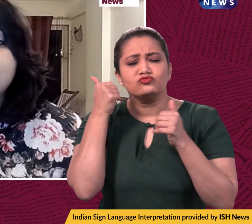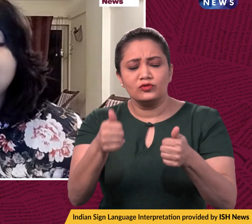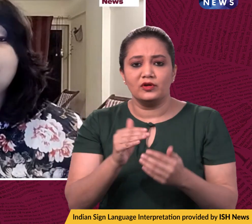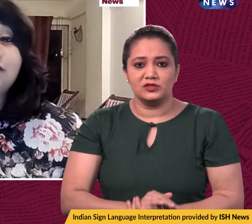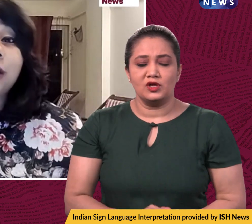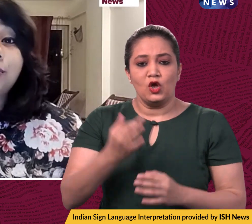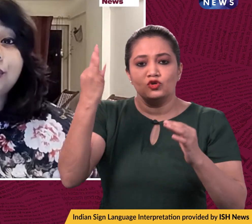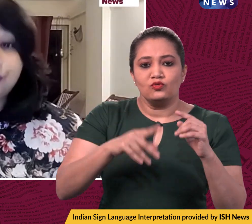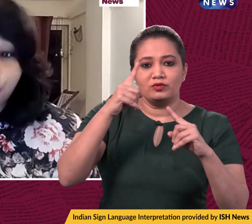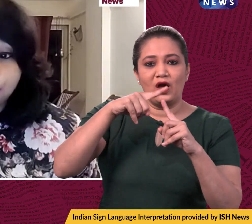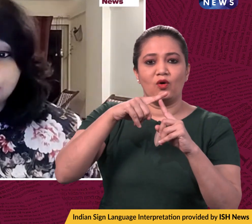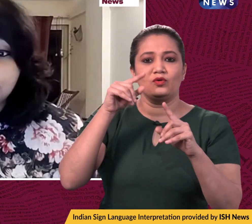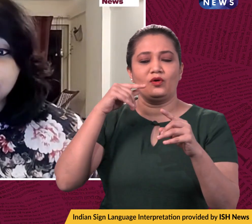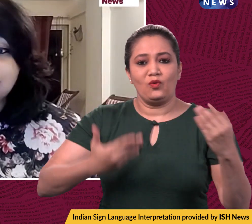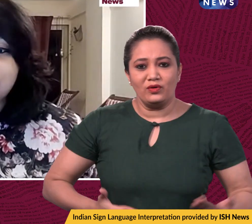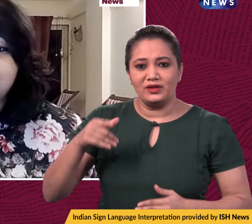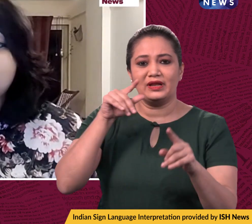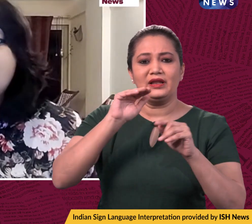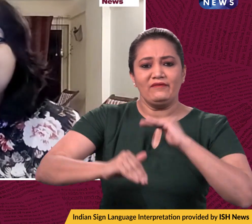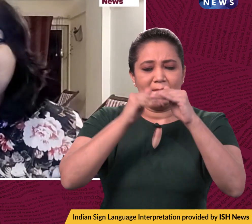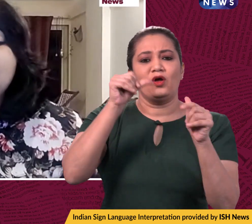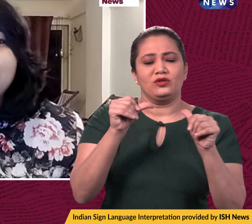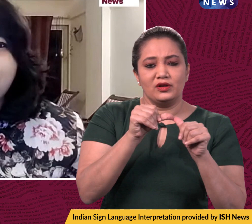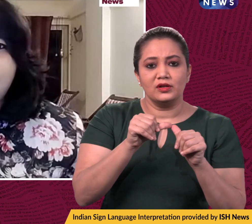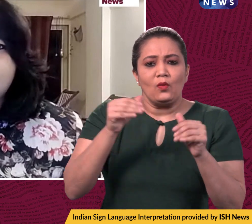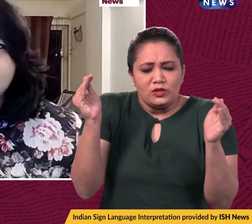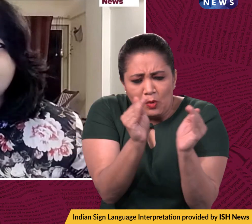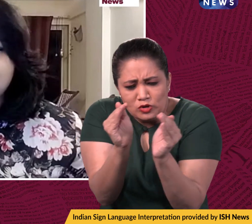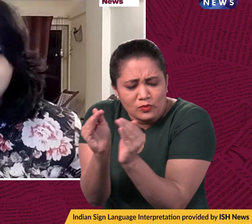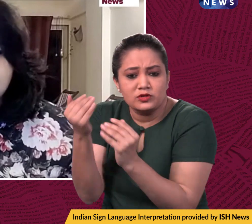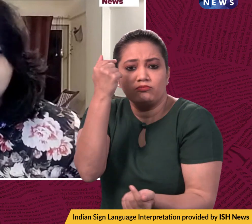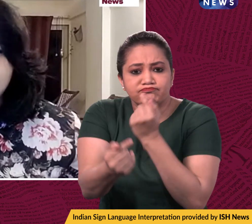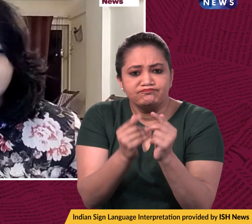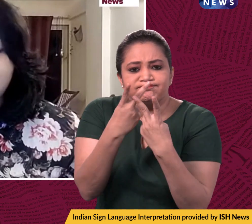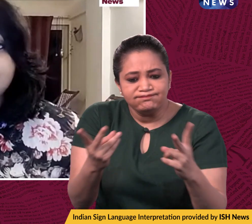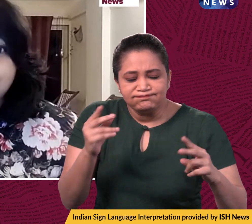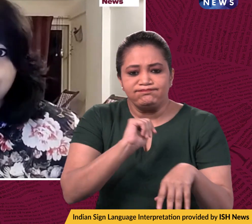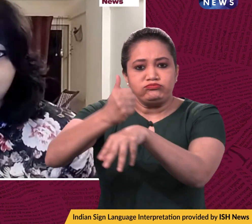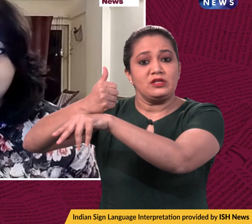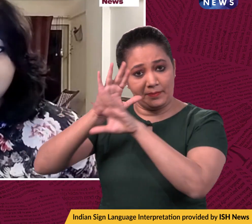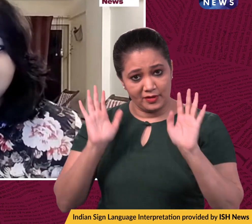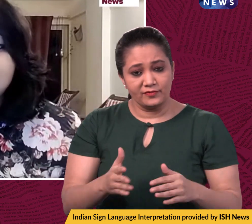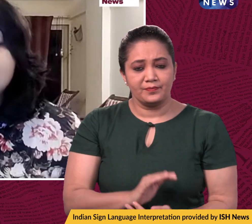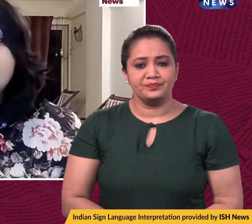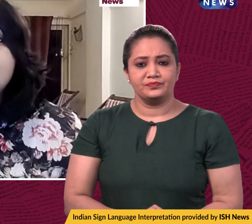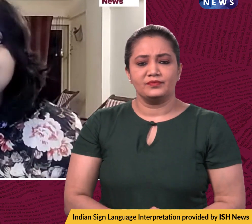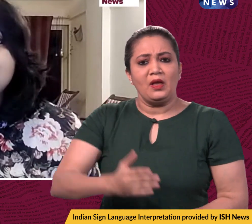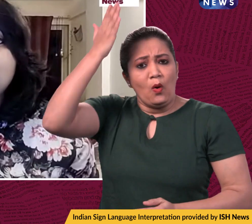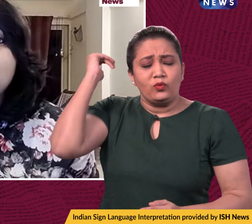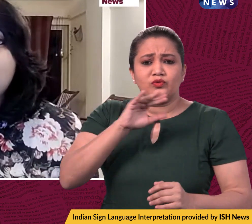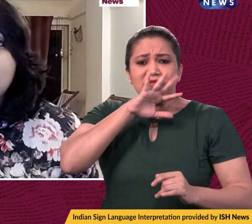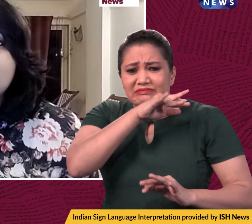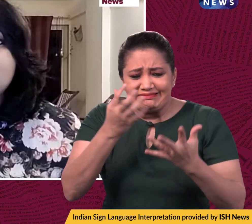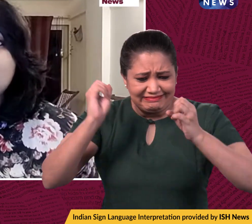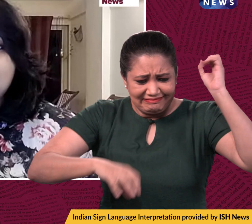Town Kolkata Development Authority is developing micro gardens in different places across New Town that earlier used to